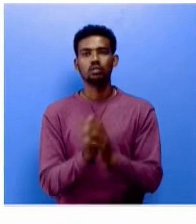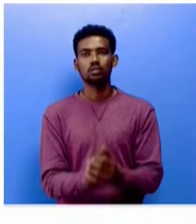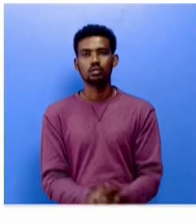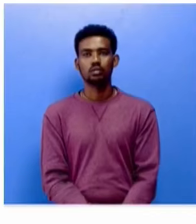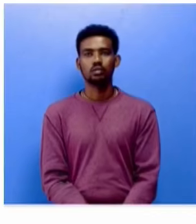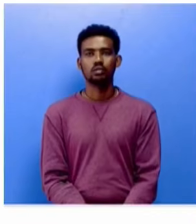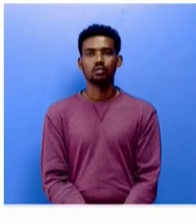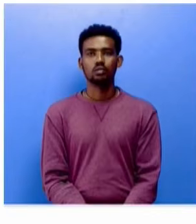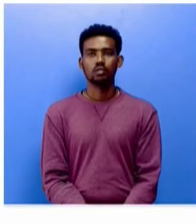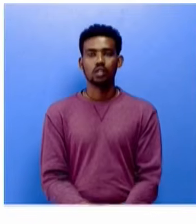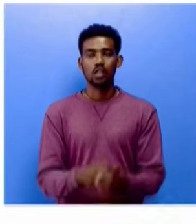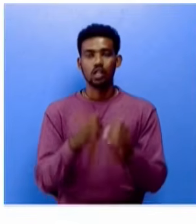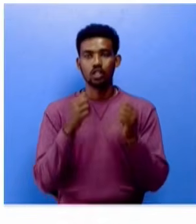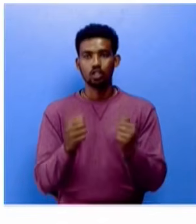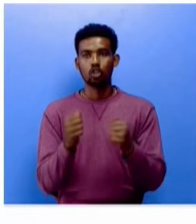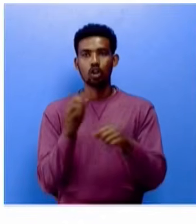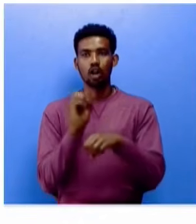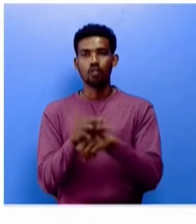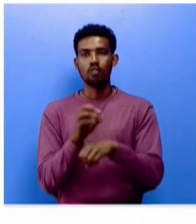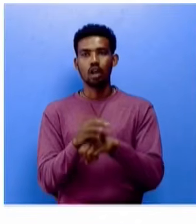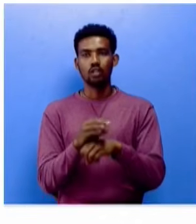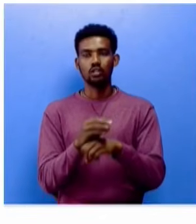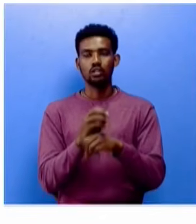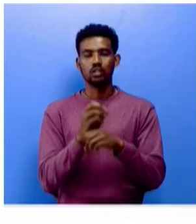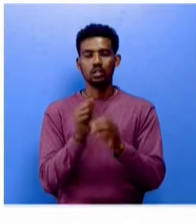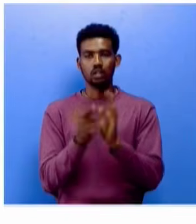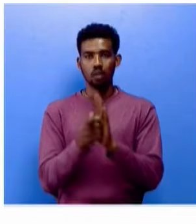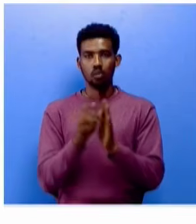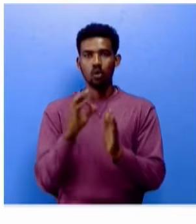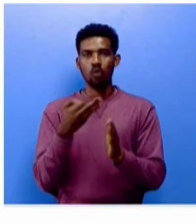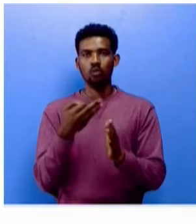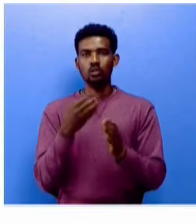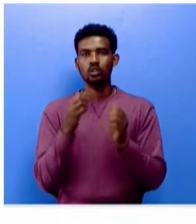we've said here a strong advice. You